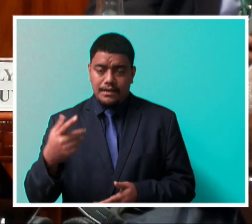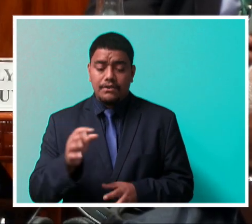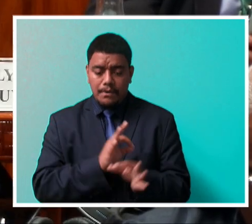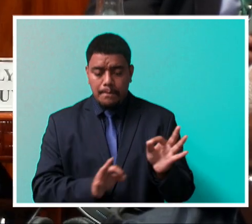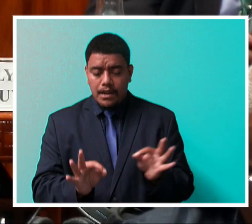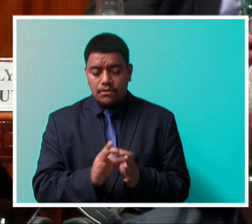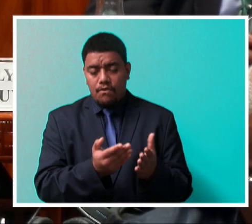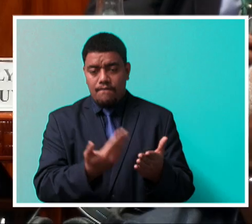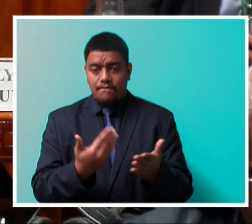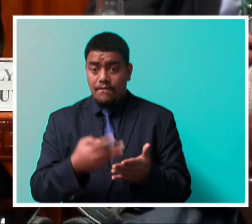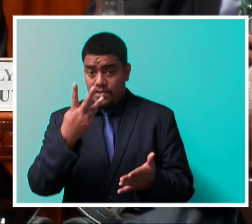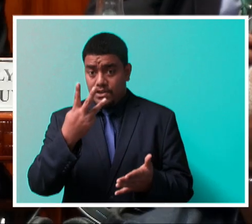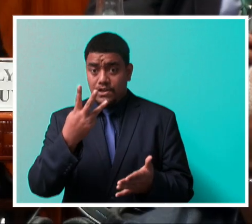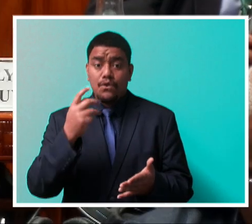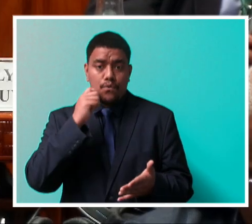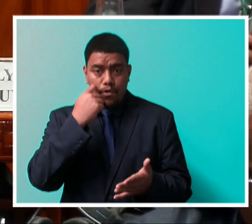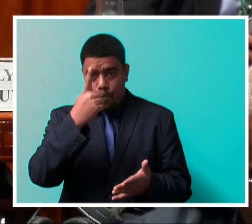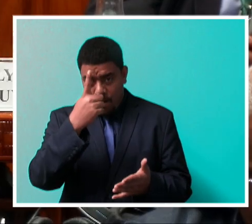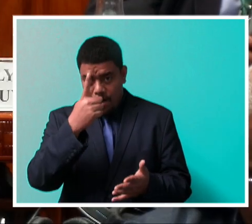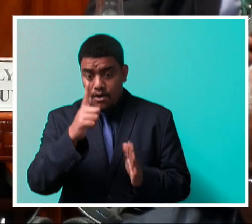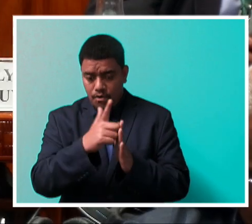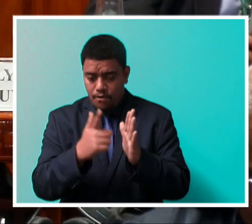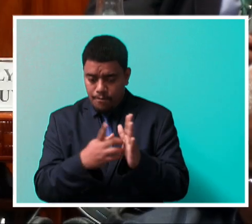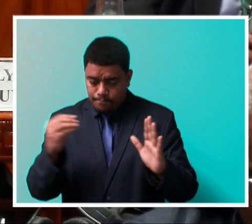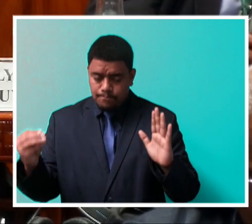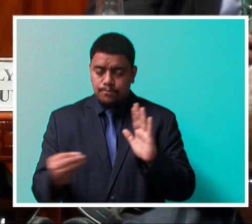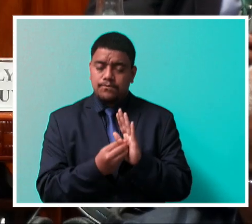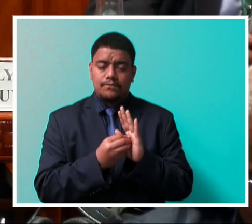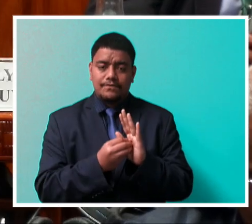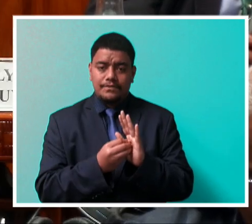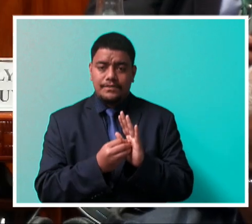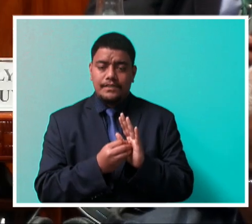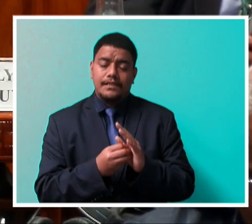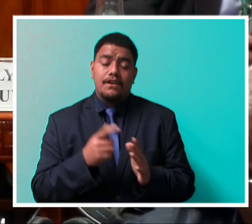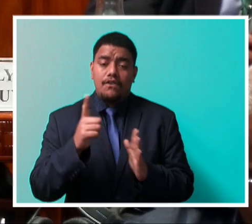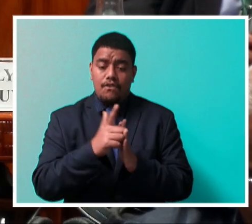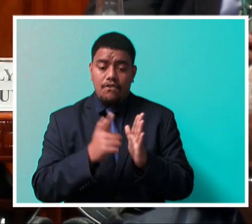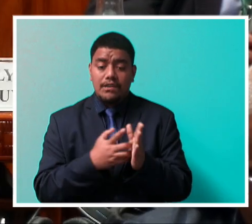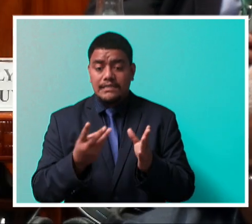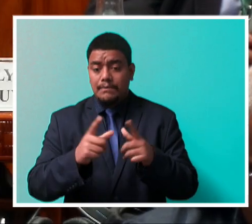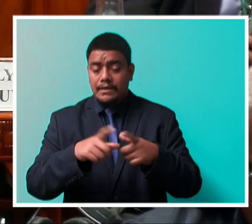those 3 with one comprehensive piece of legislation. Laws in some cases are